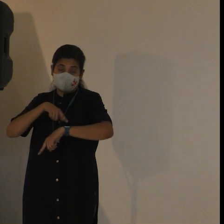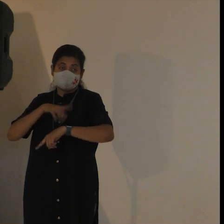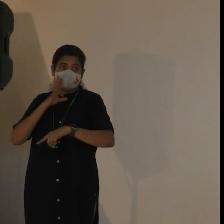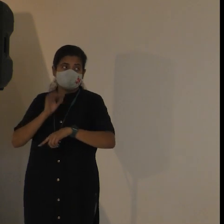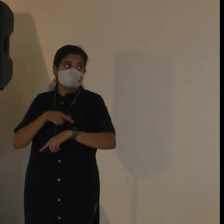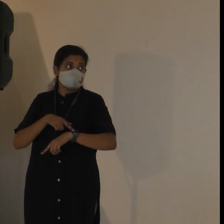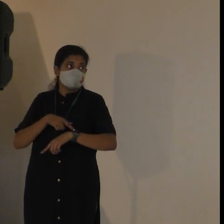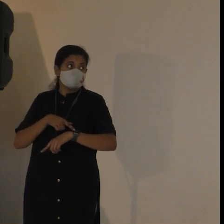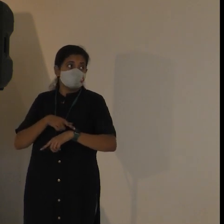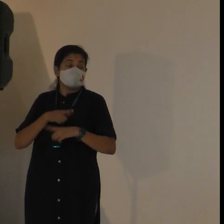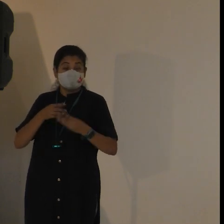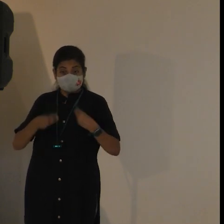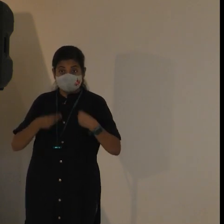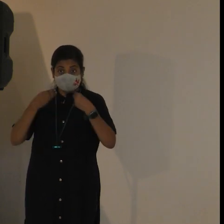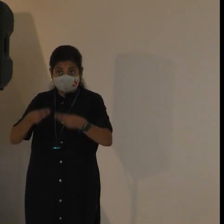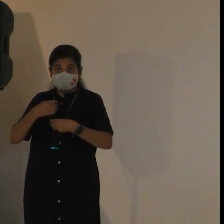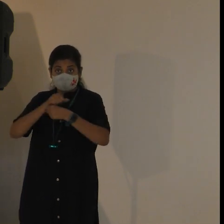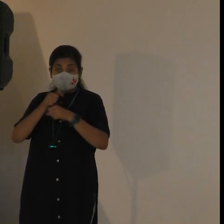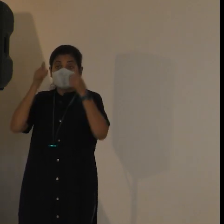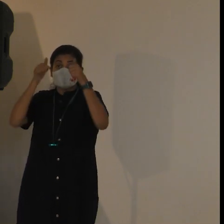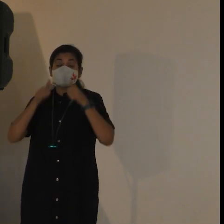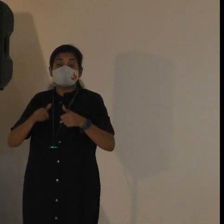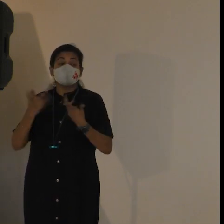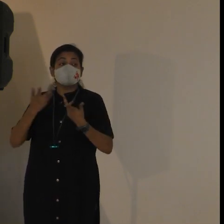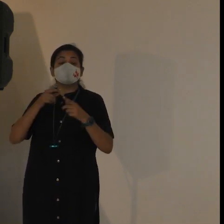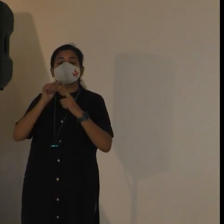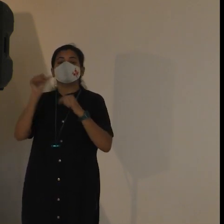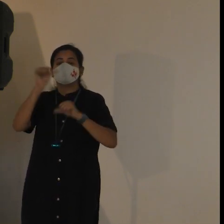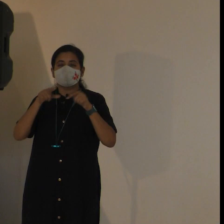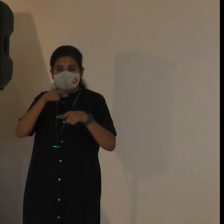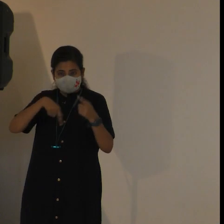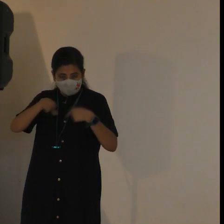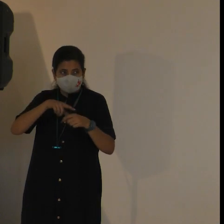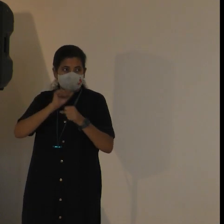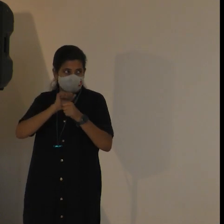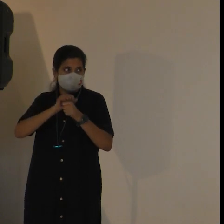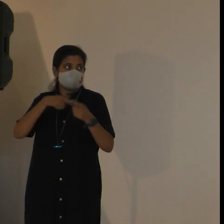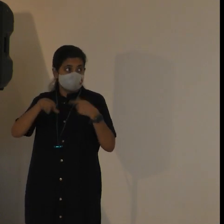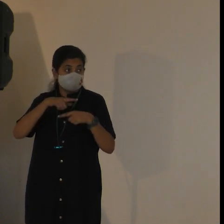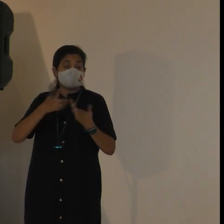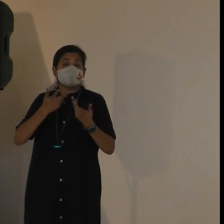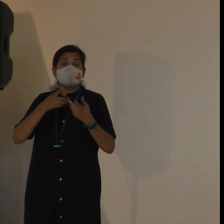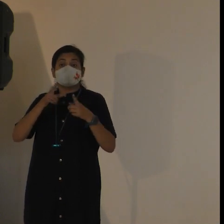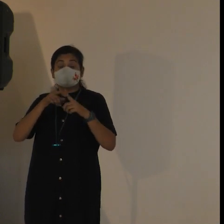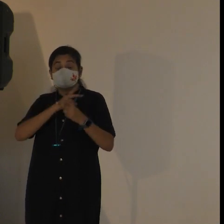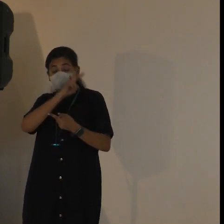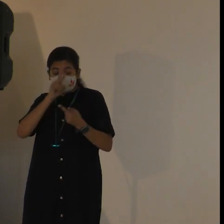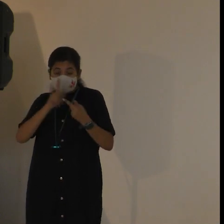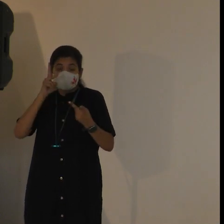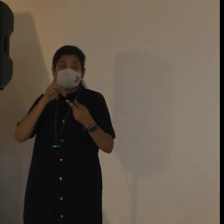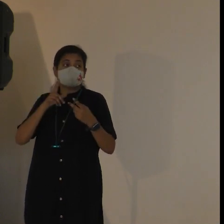Correct. To deliver these results, and in the projects that you all have like specific deliverables and timelines, as you